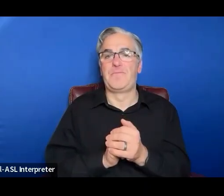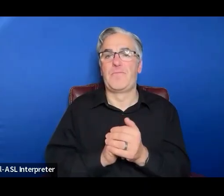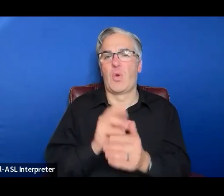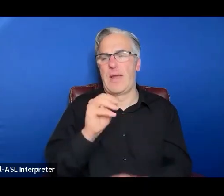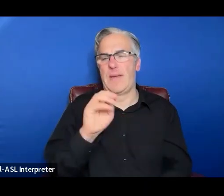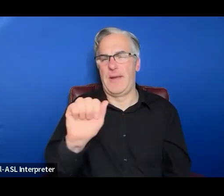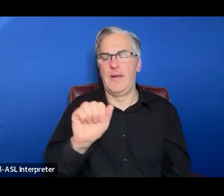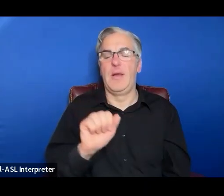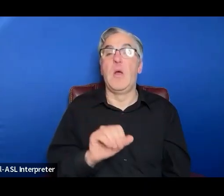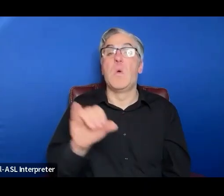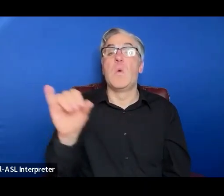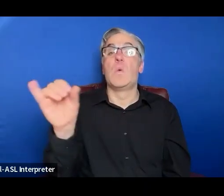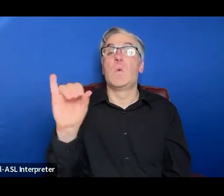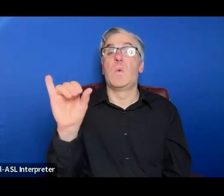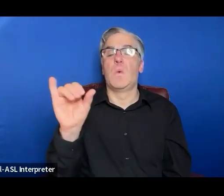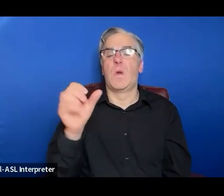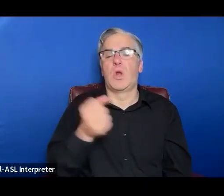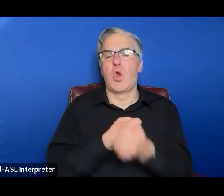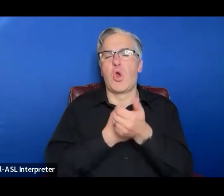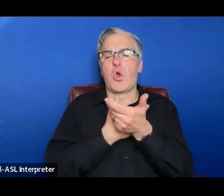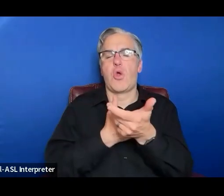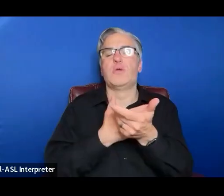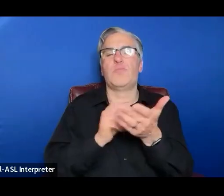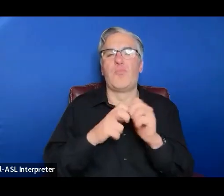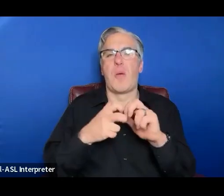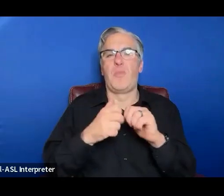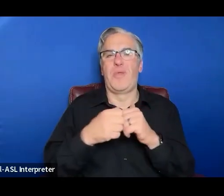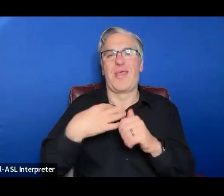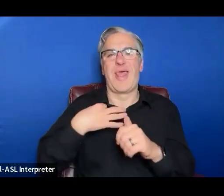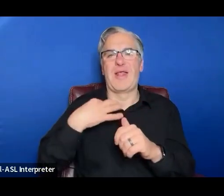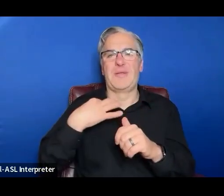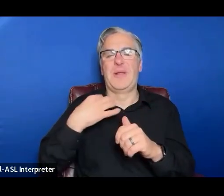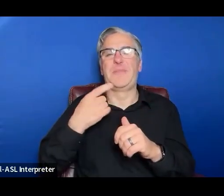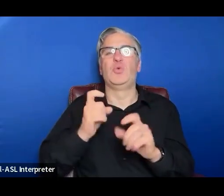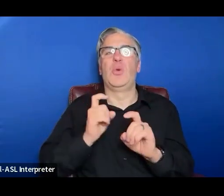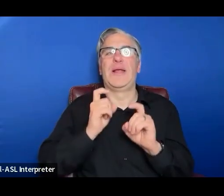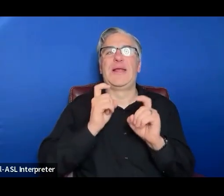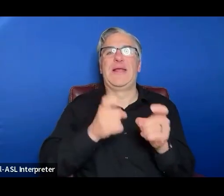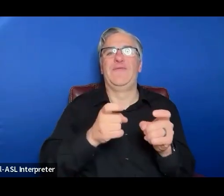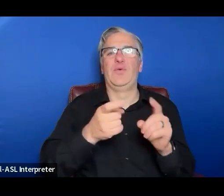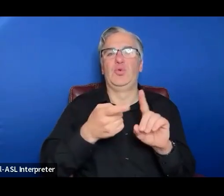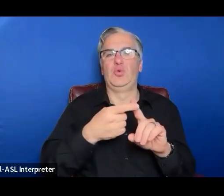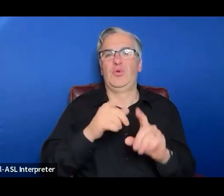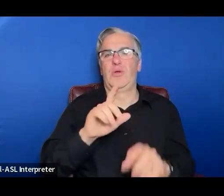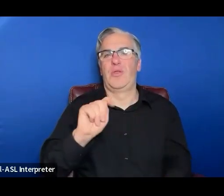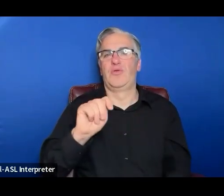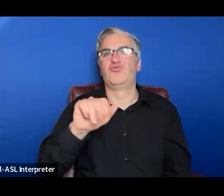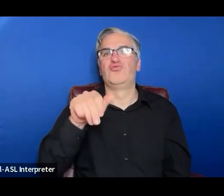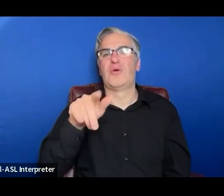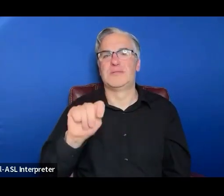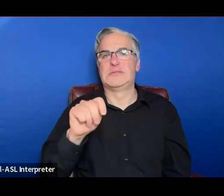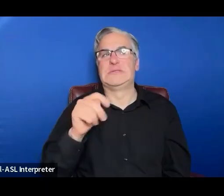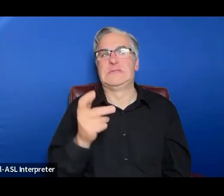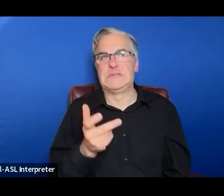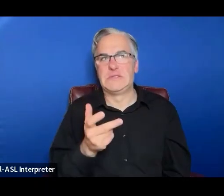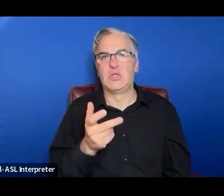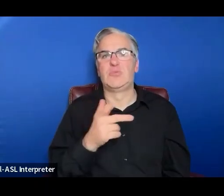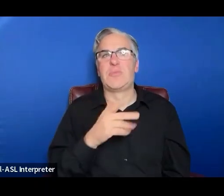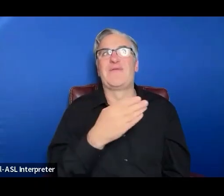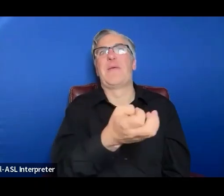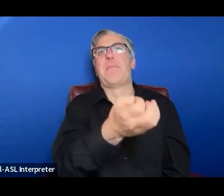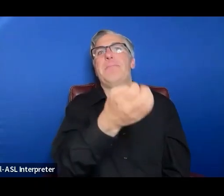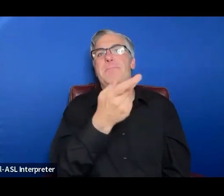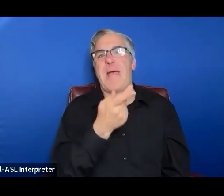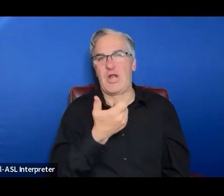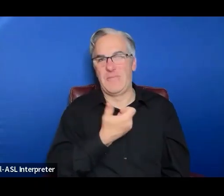also, it could cause ineligibility because you've given a gift to the trust. So you might have to give it back